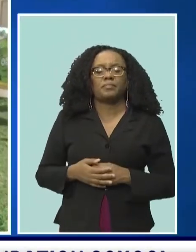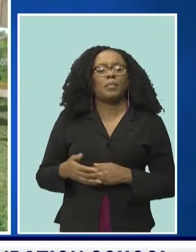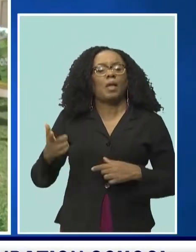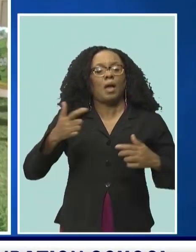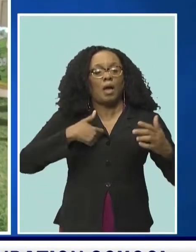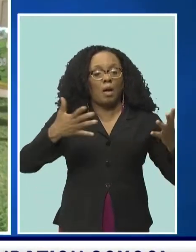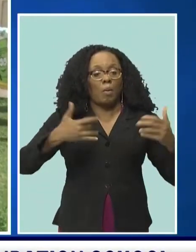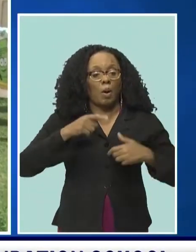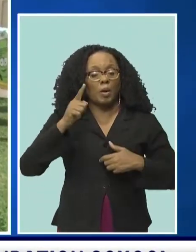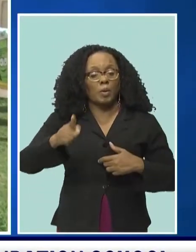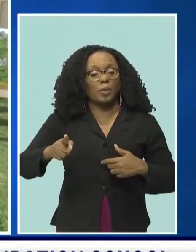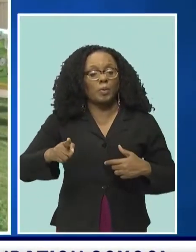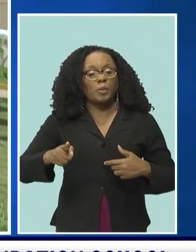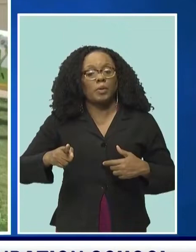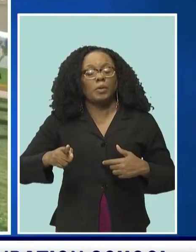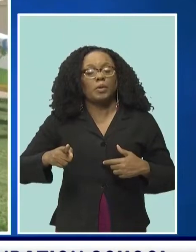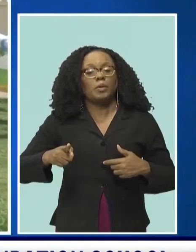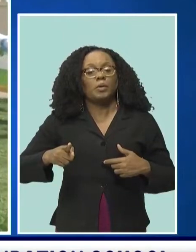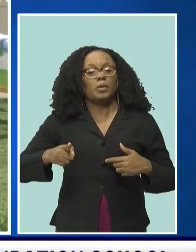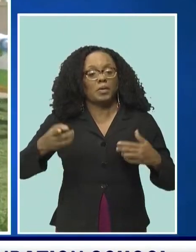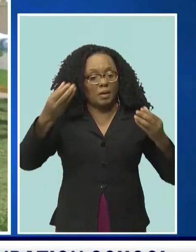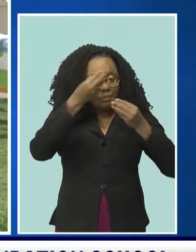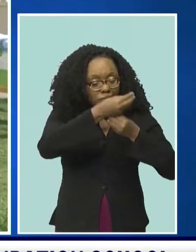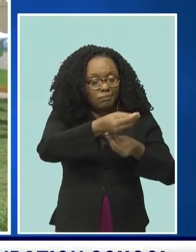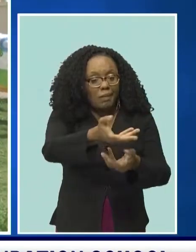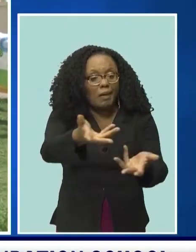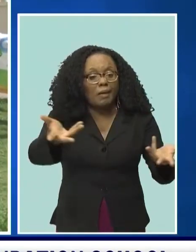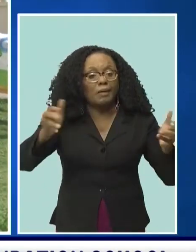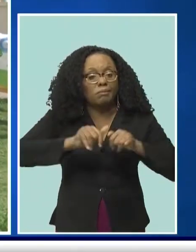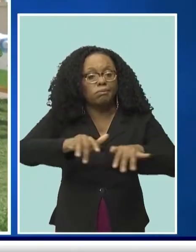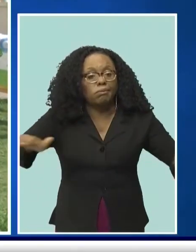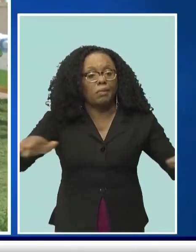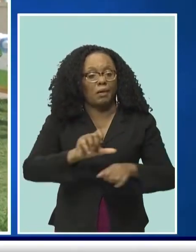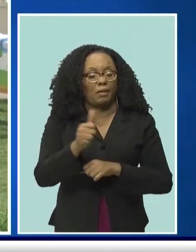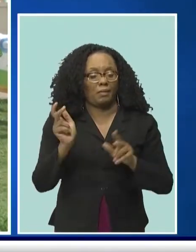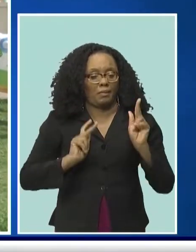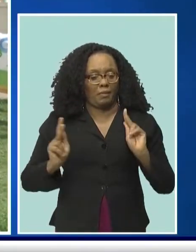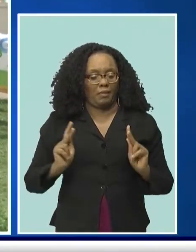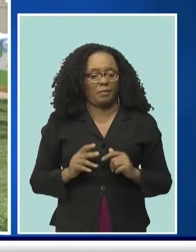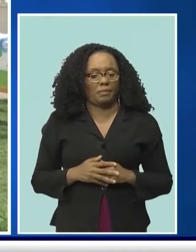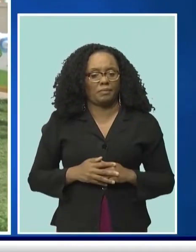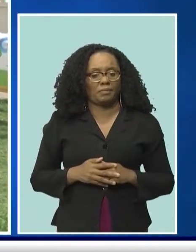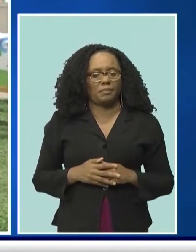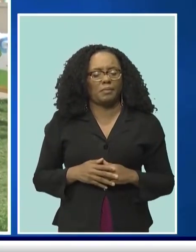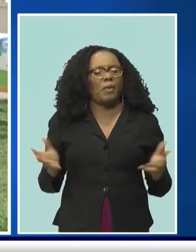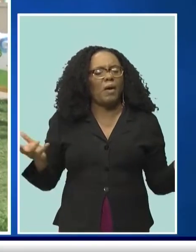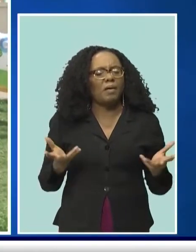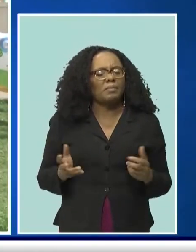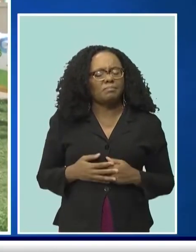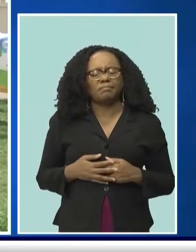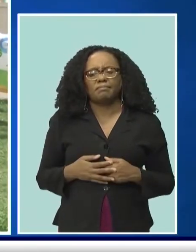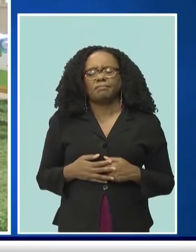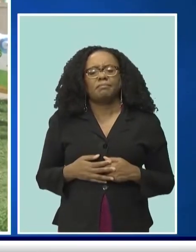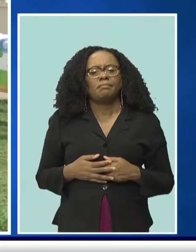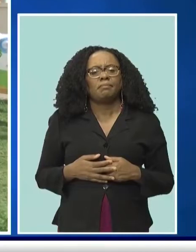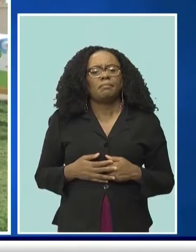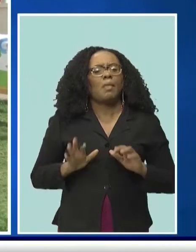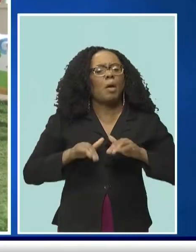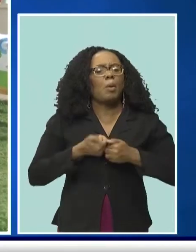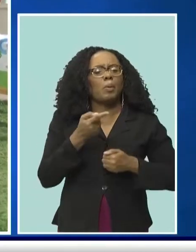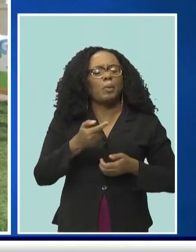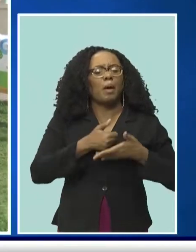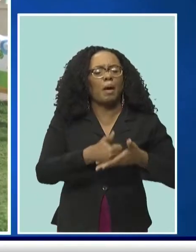message, because the only way that you can help your brothers and your sisters and the society at